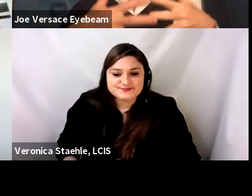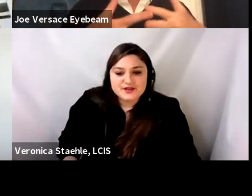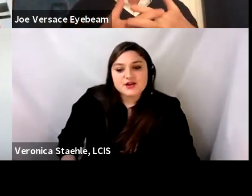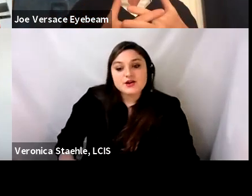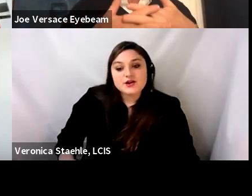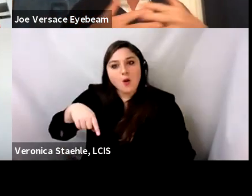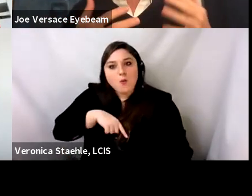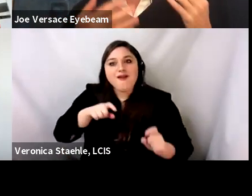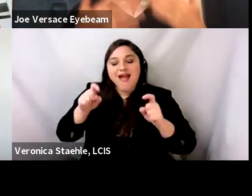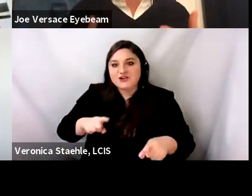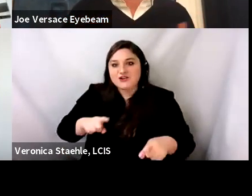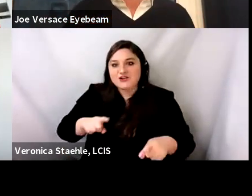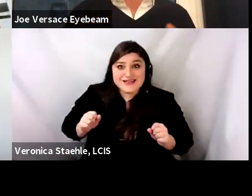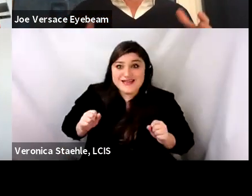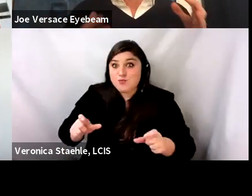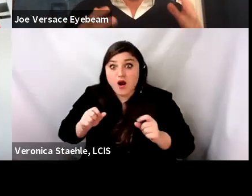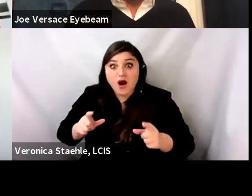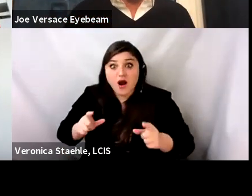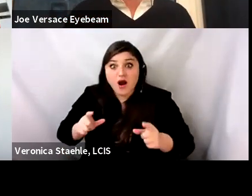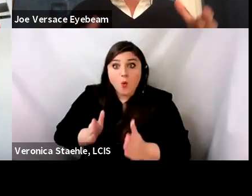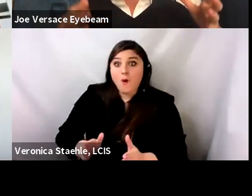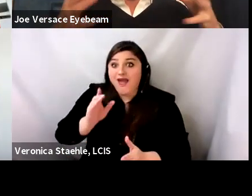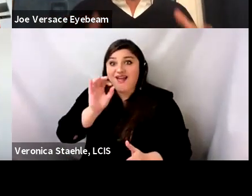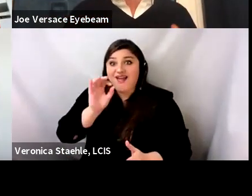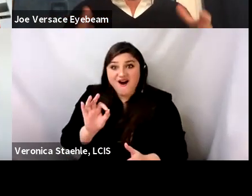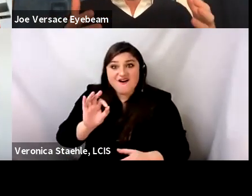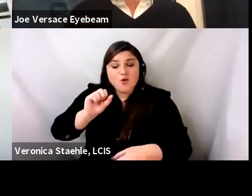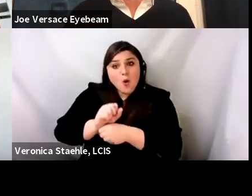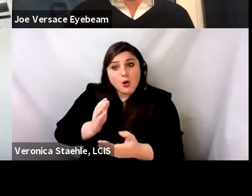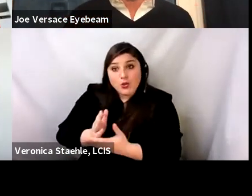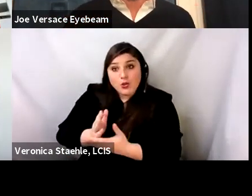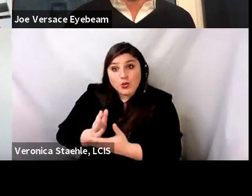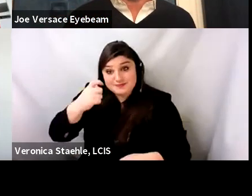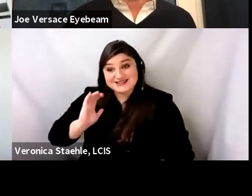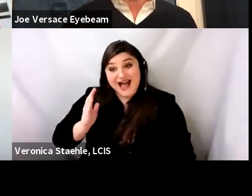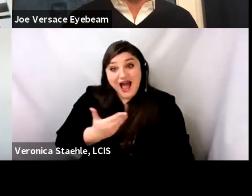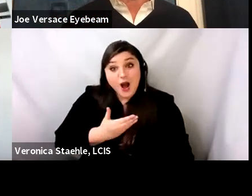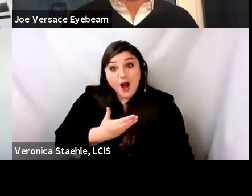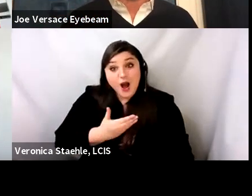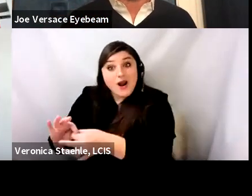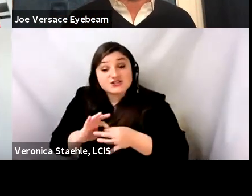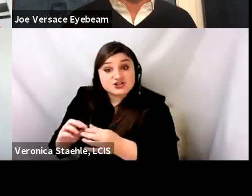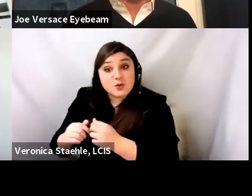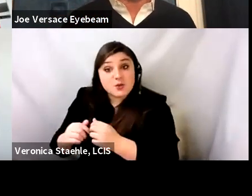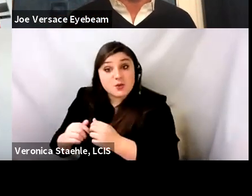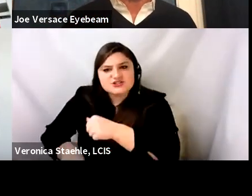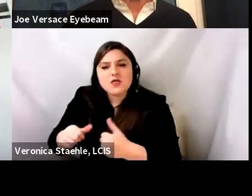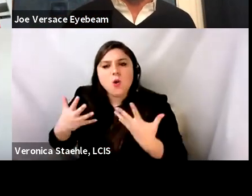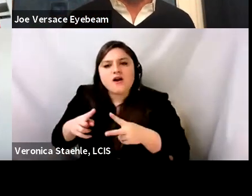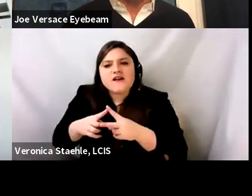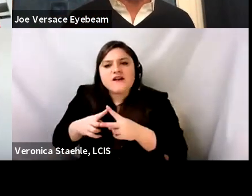like this was a woven, strong base of fundraising that was not predicated